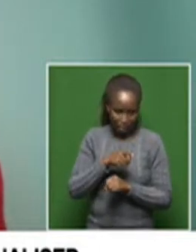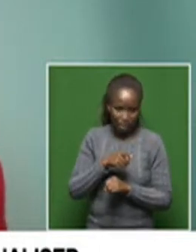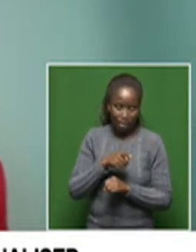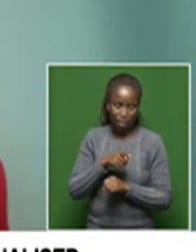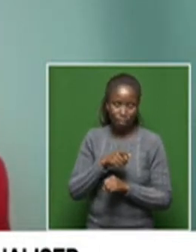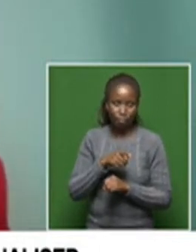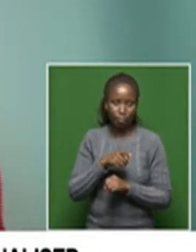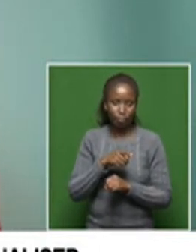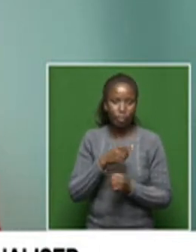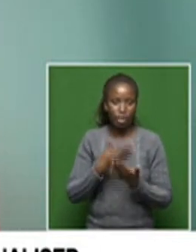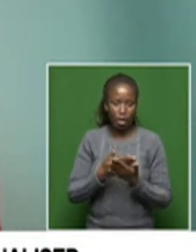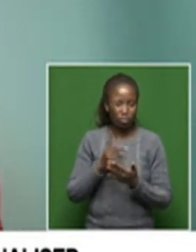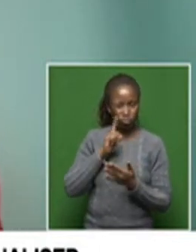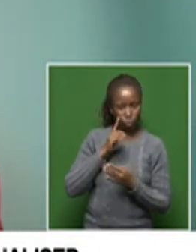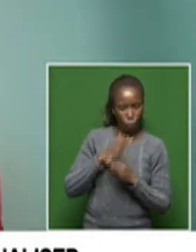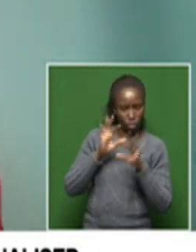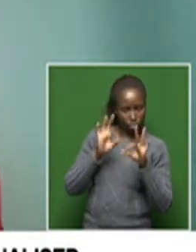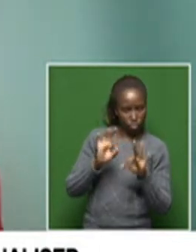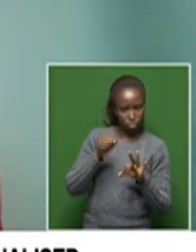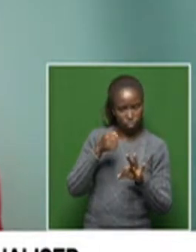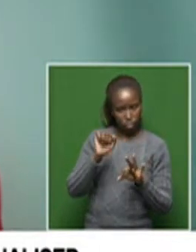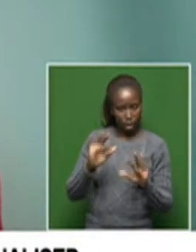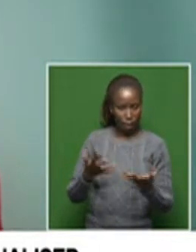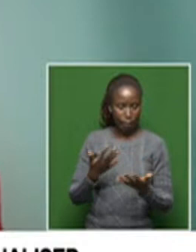to its effectiveness.